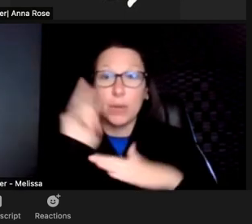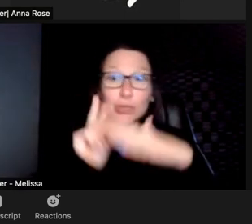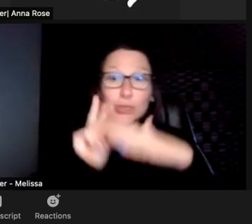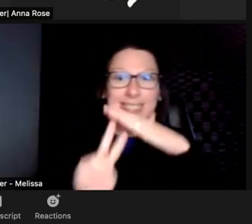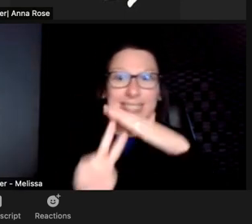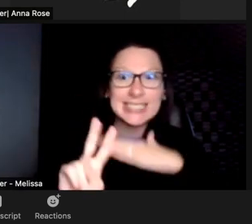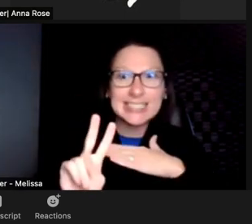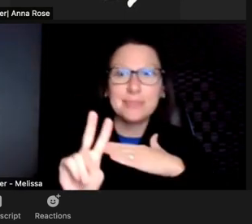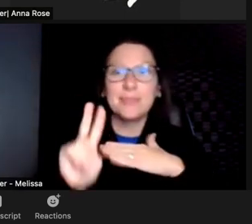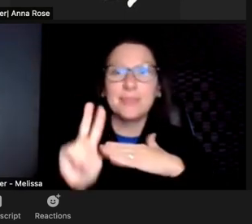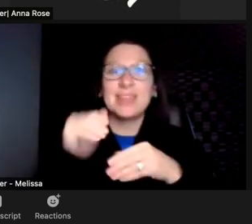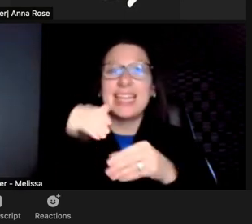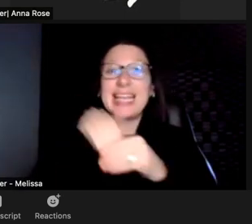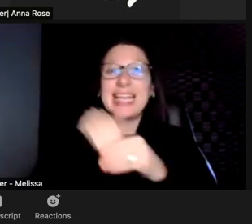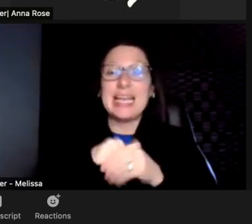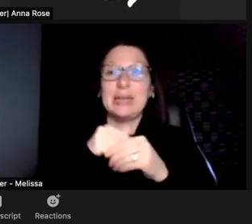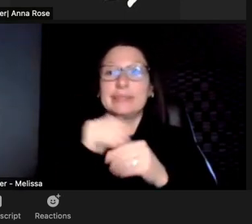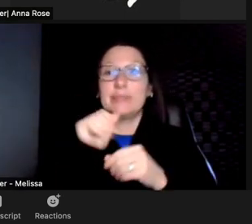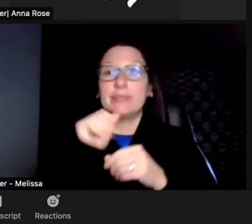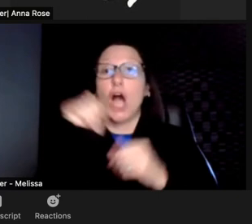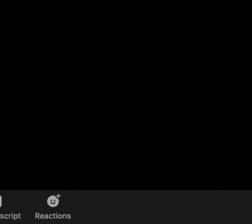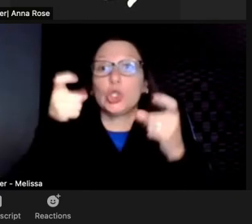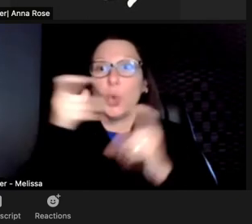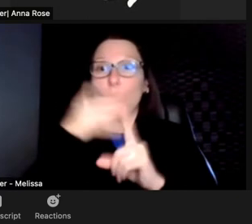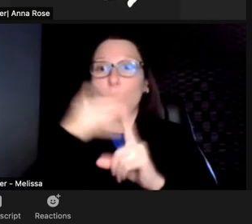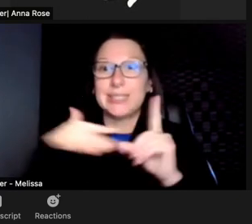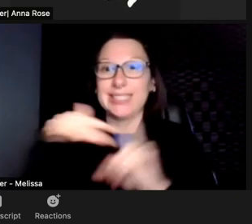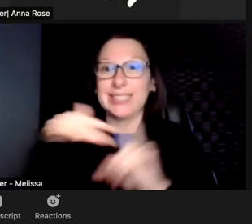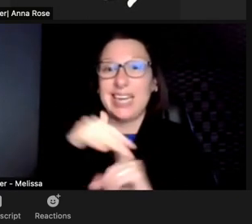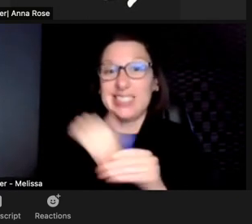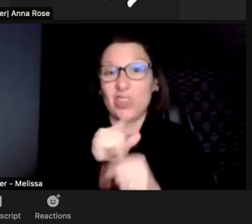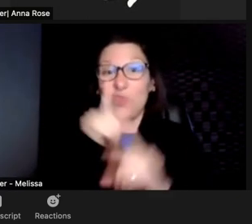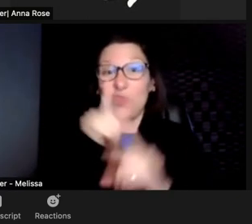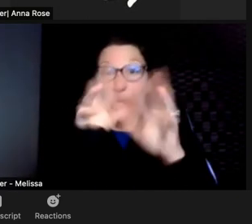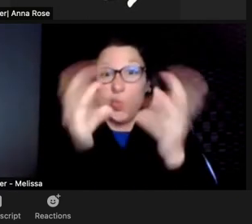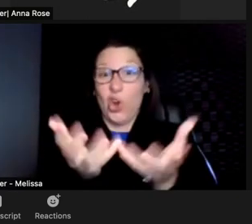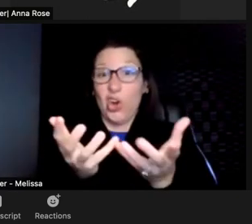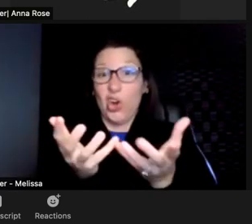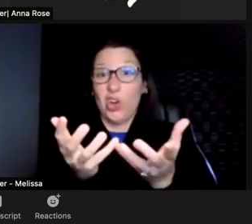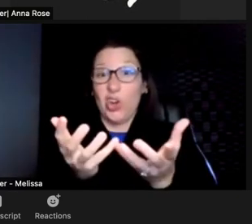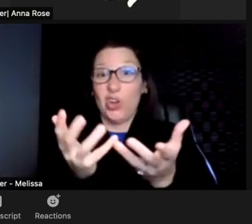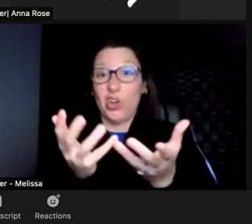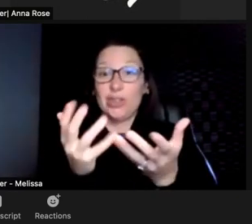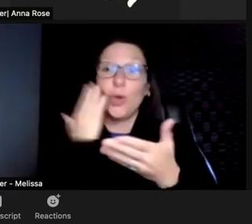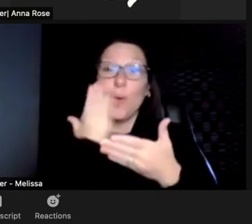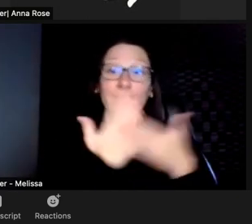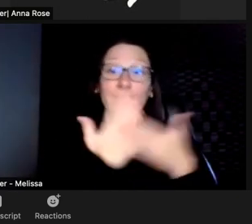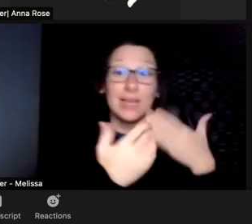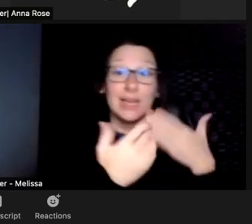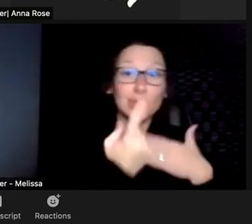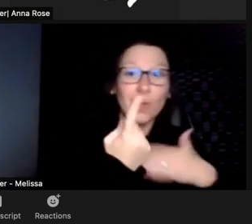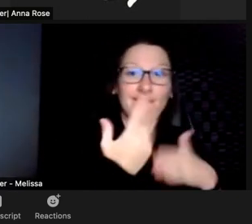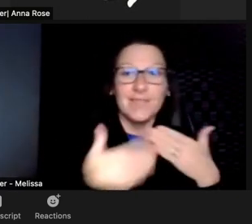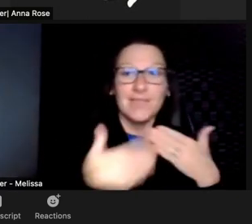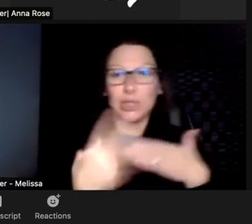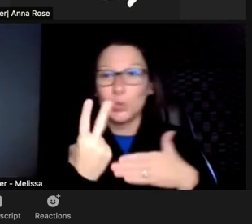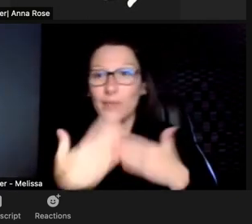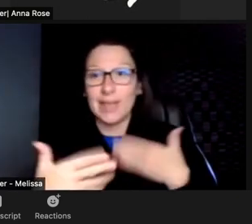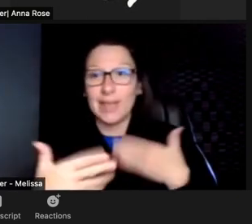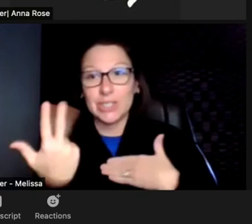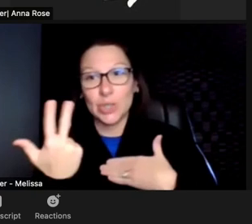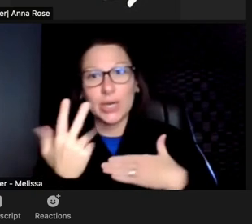settings in the real world. And that's going to look different in phase 1, phase 2, phase 3. You are more than welcome to have